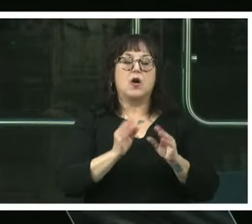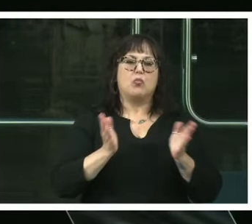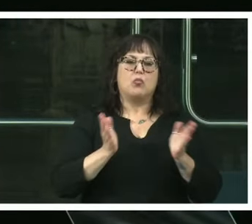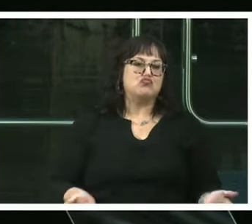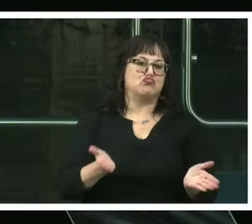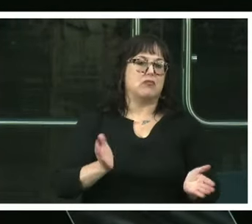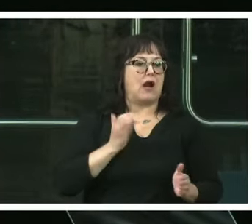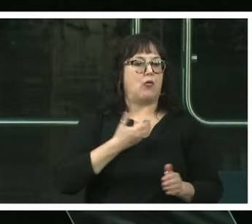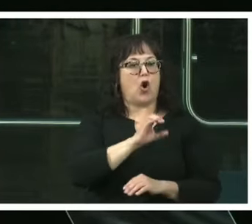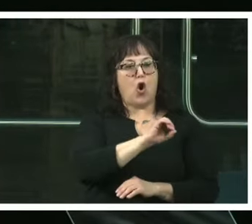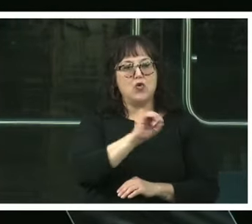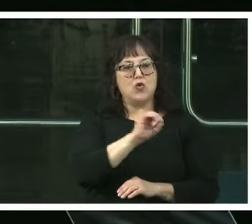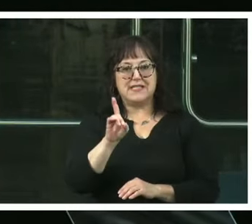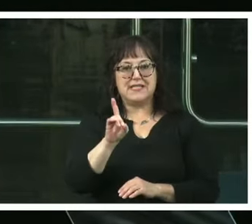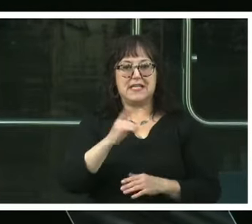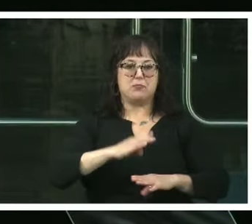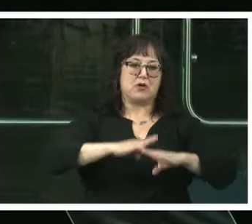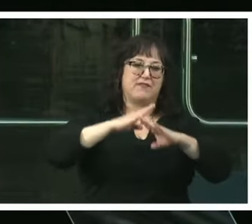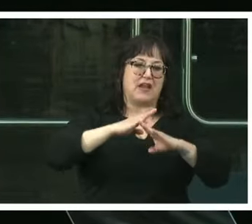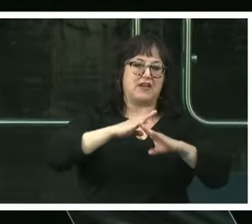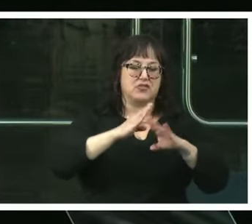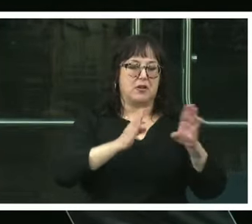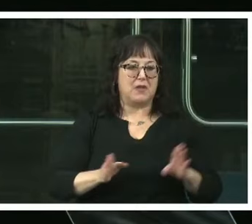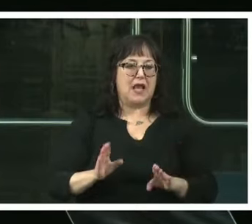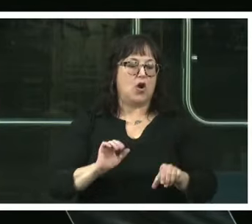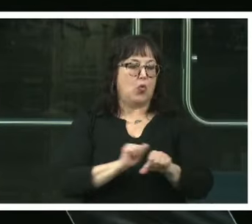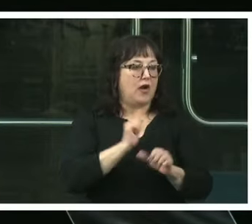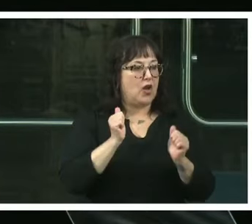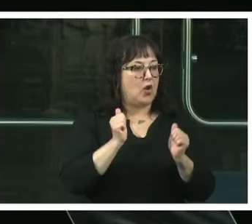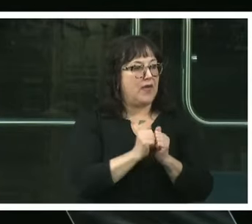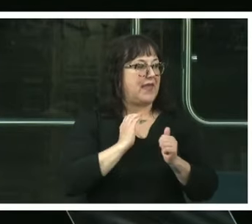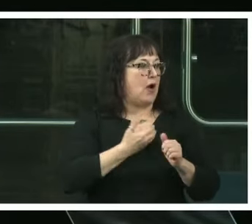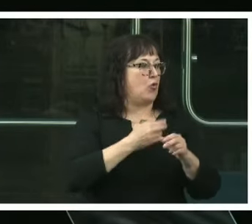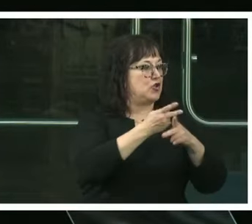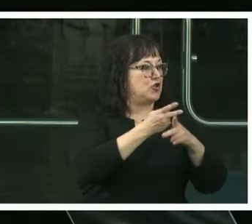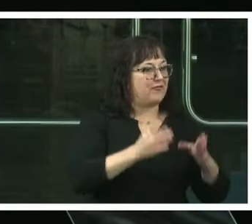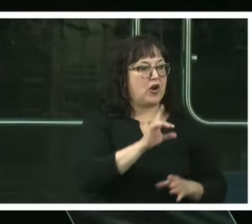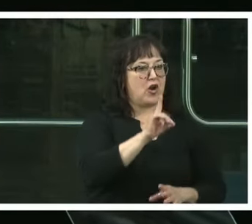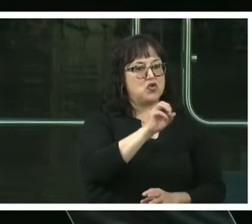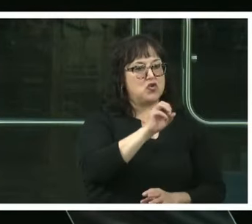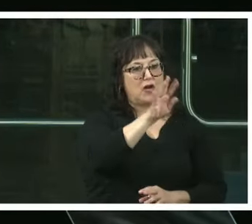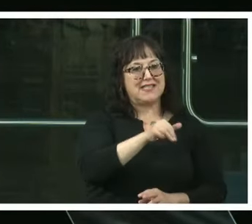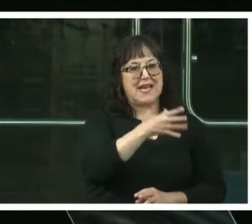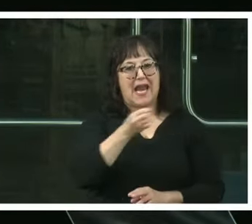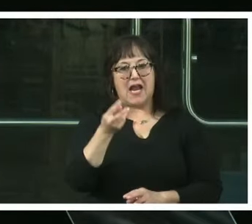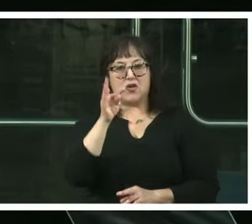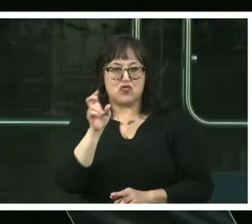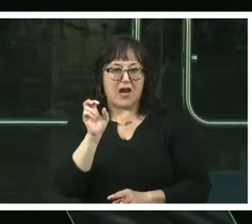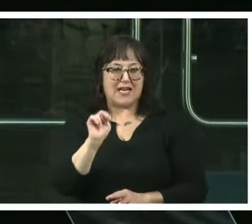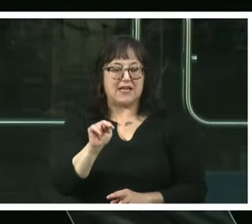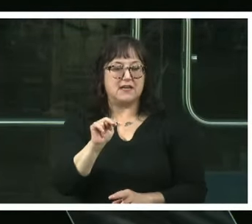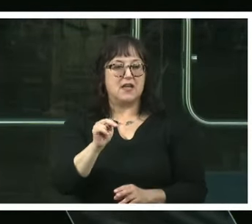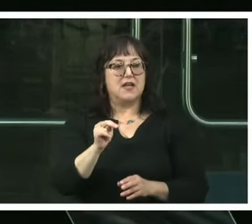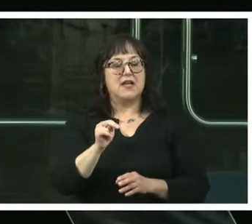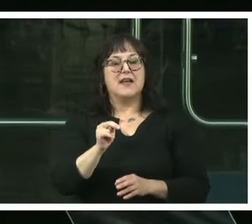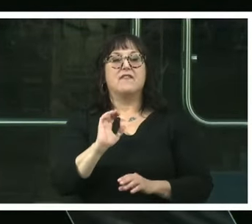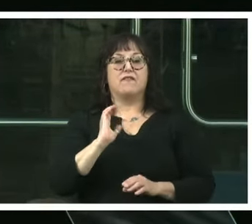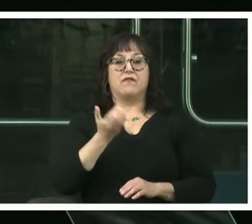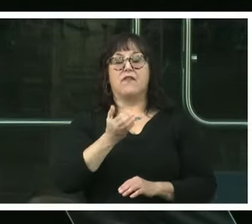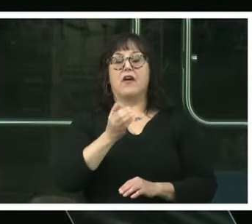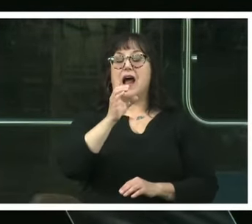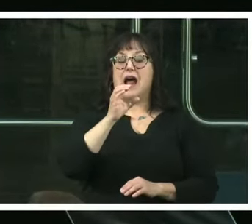plan, working with supervisors Dorsey and Ronan to continue bringing overdose deaths down in our